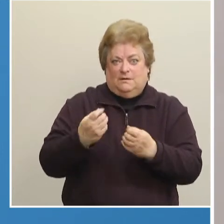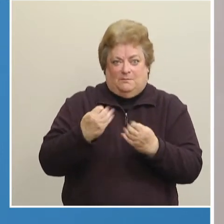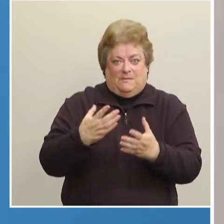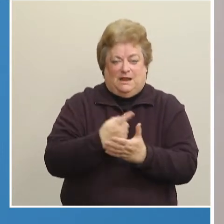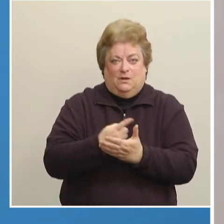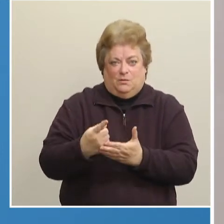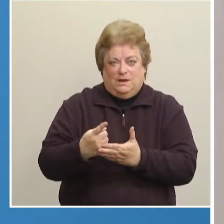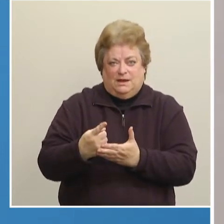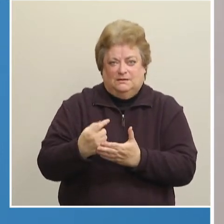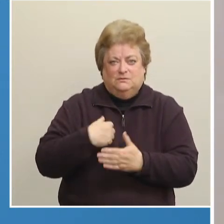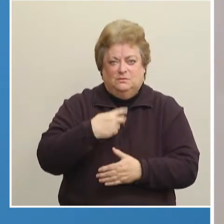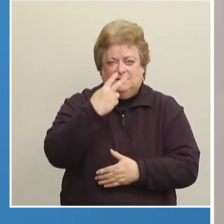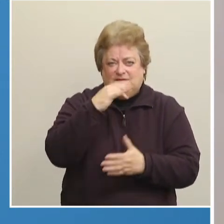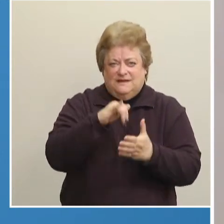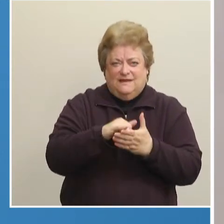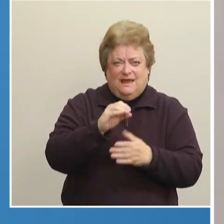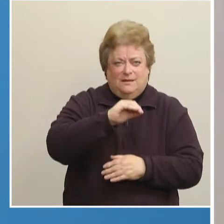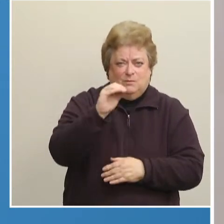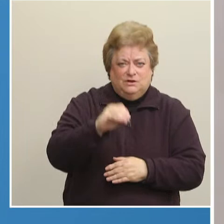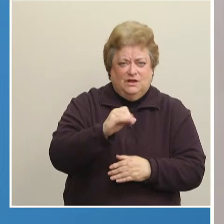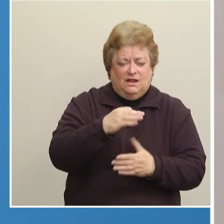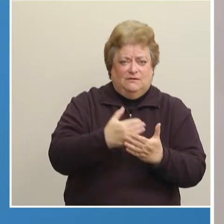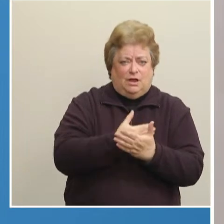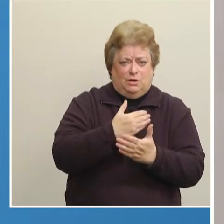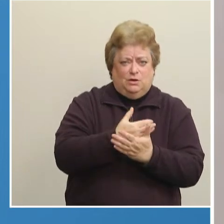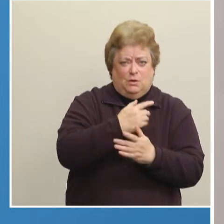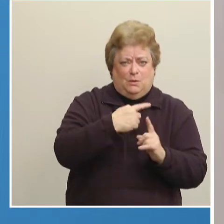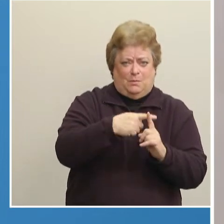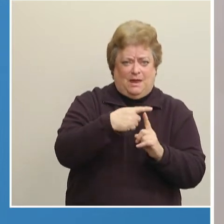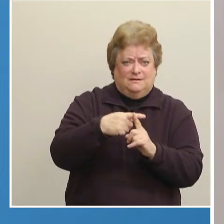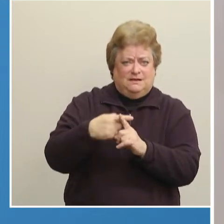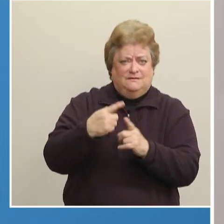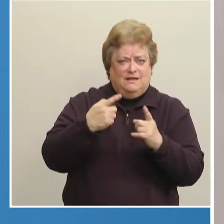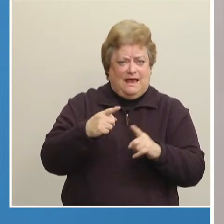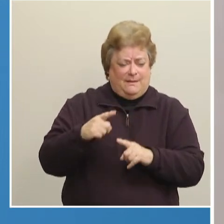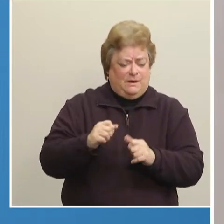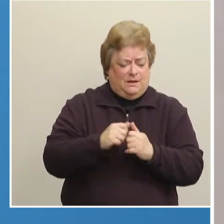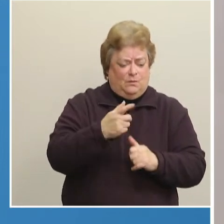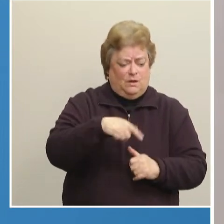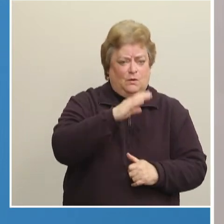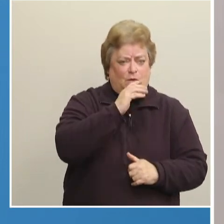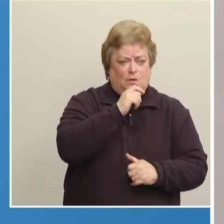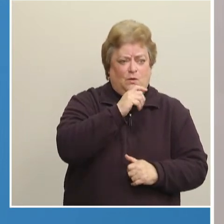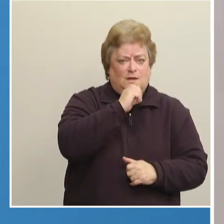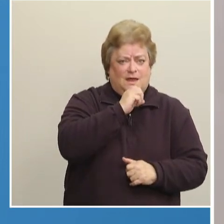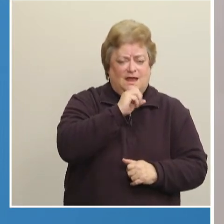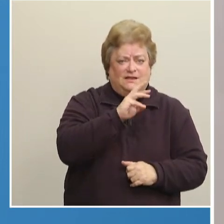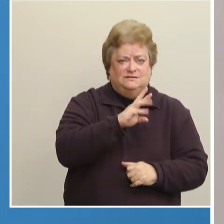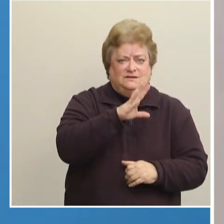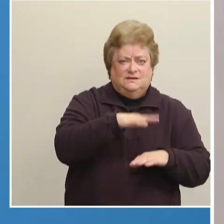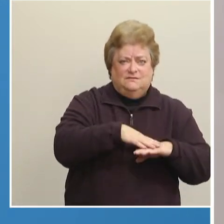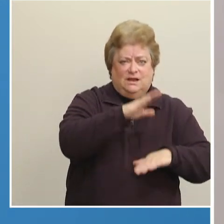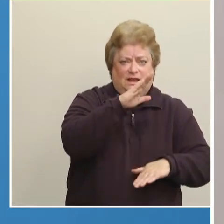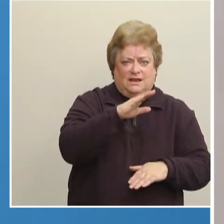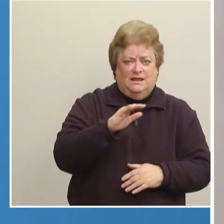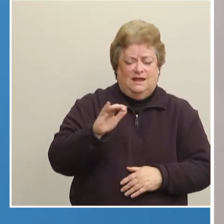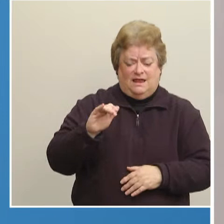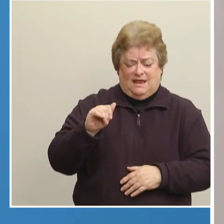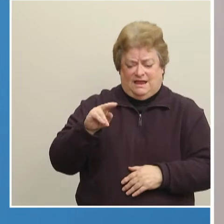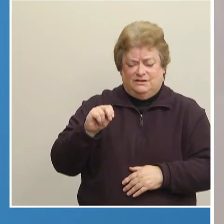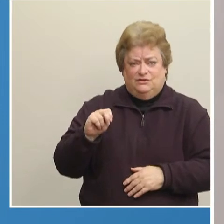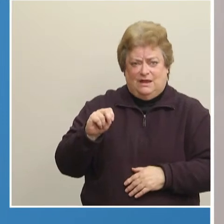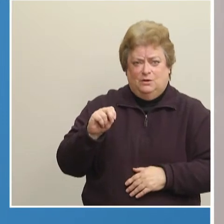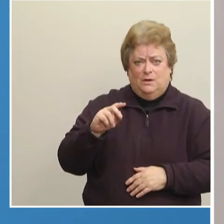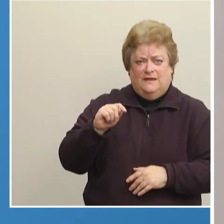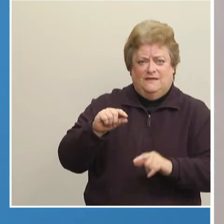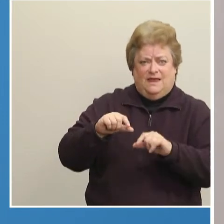can see that in the percentage of new cases in our residents age 65 and older, especially. In January, the age group